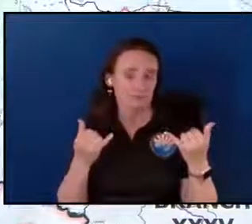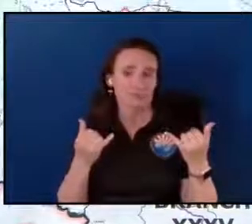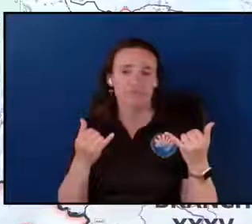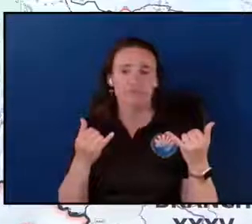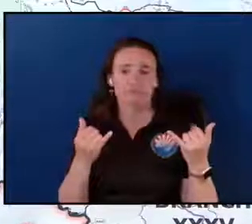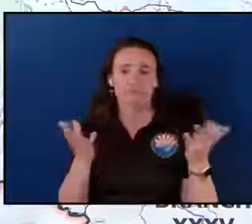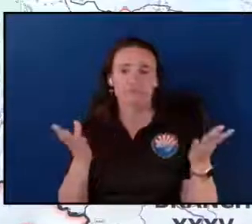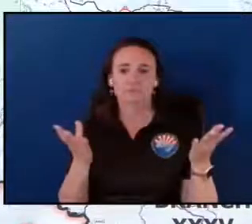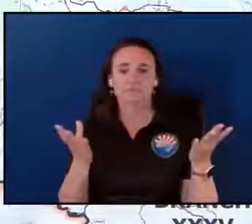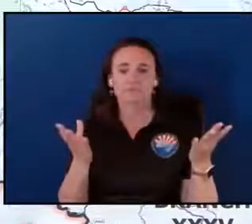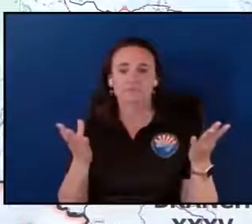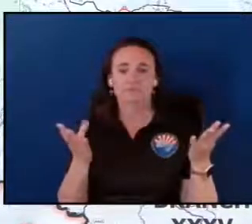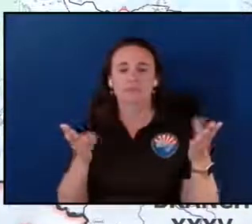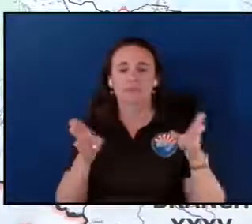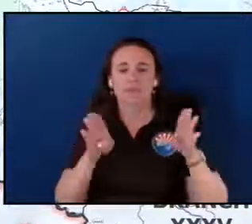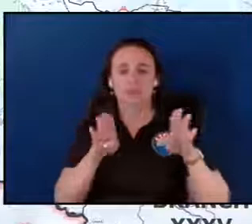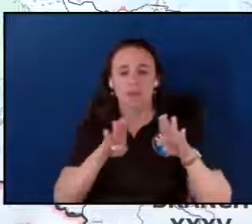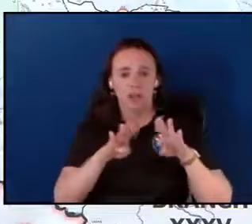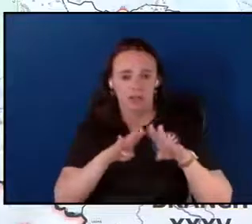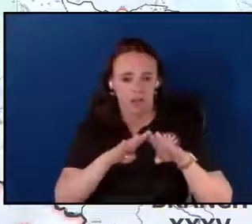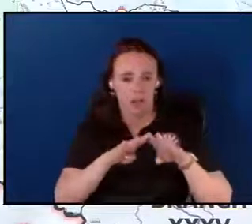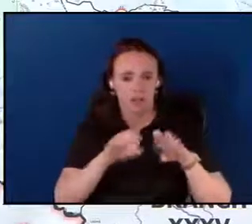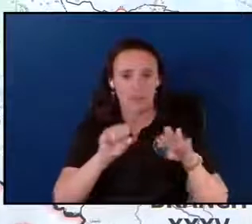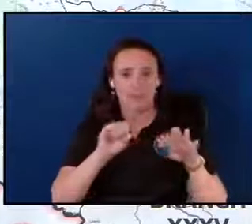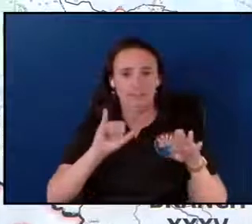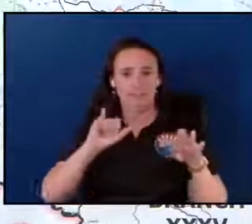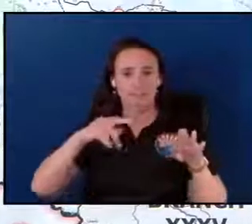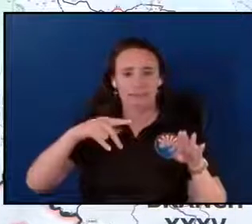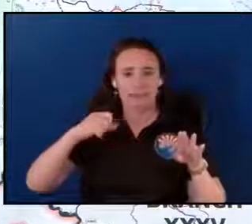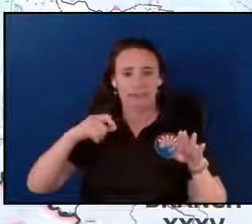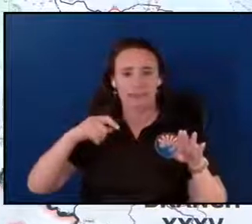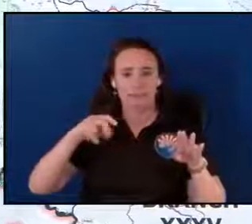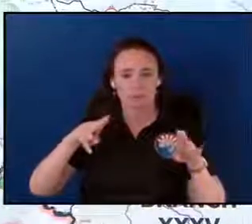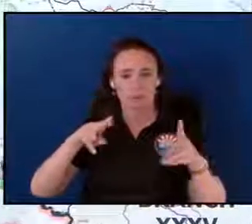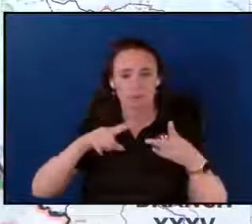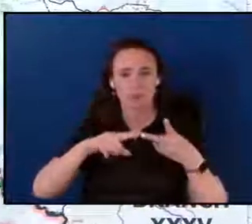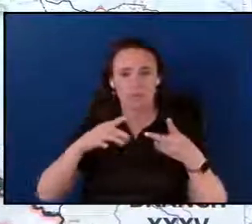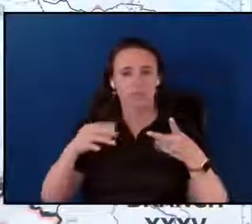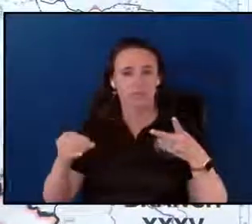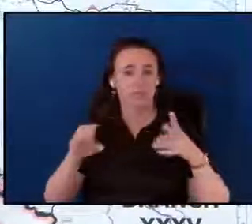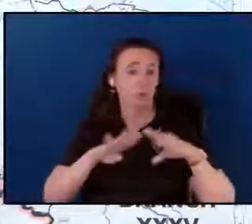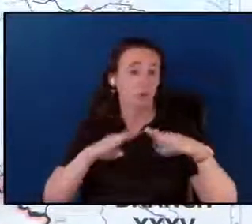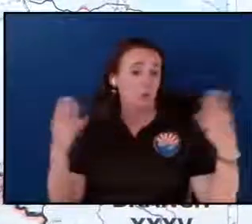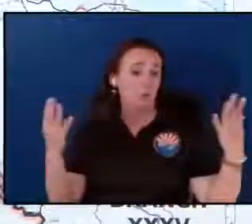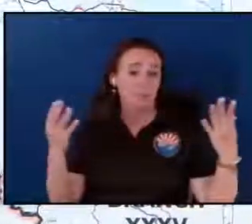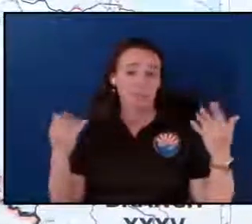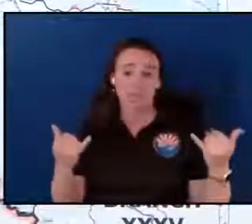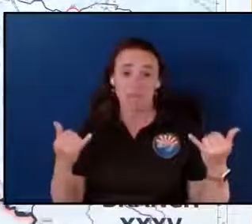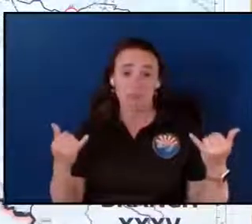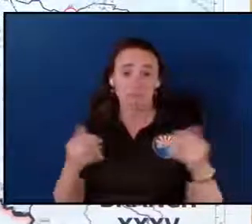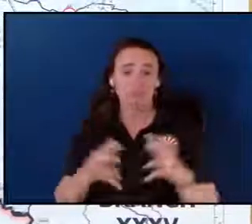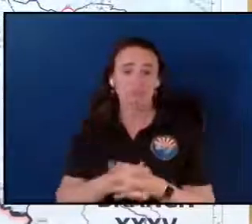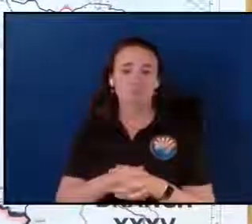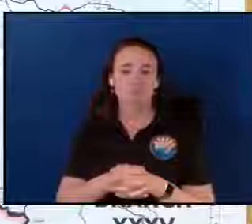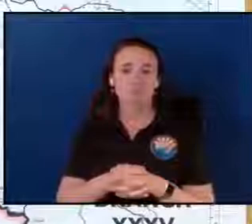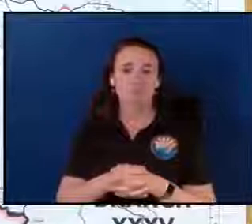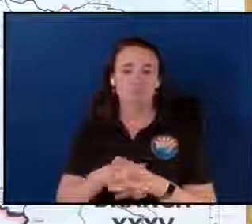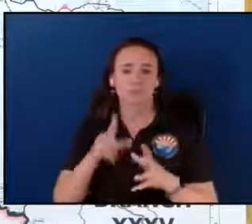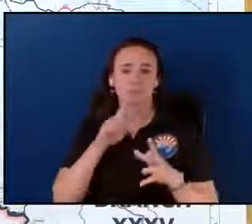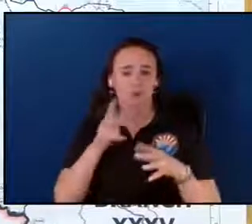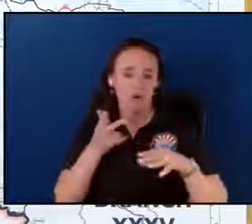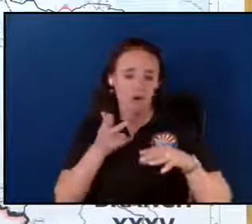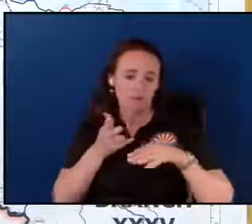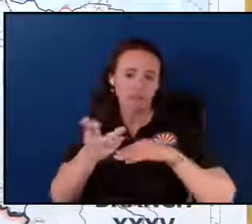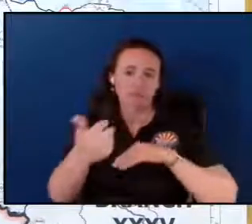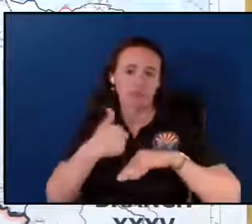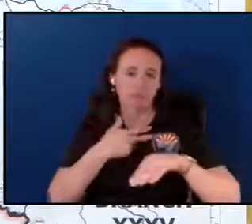Sipapu Resort and at the Mora County line. That's all being reopened now for through travel. So folks that